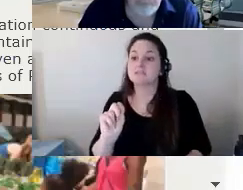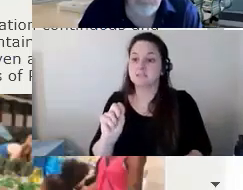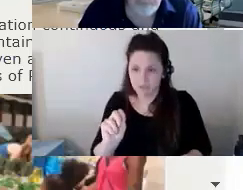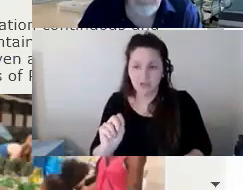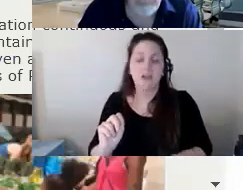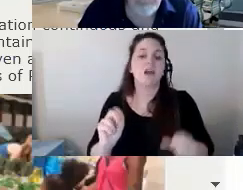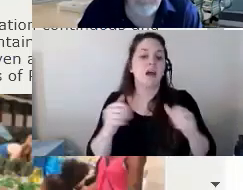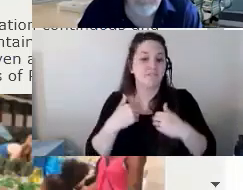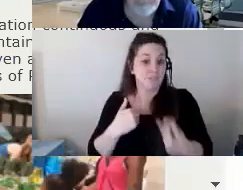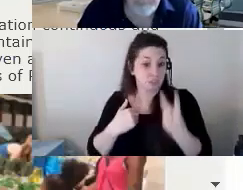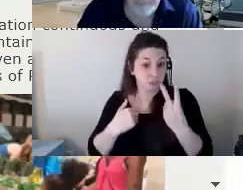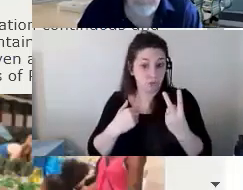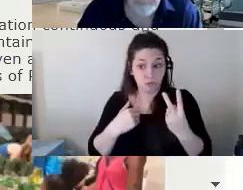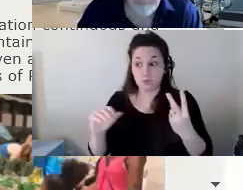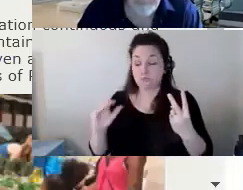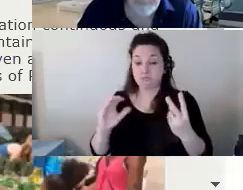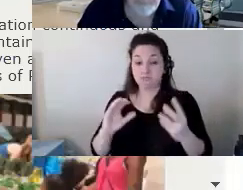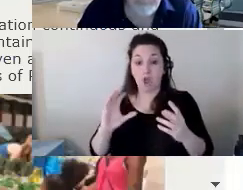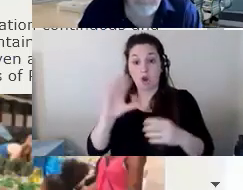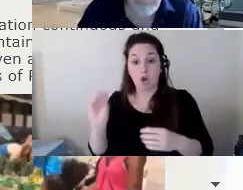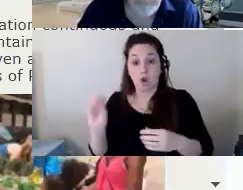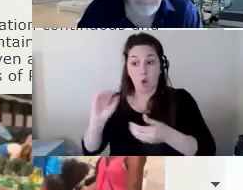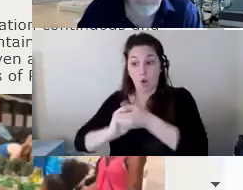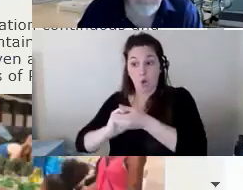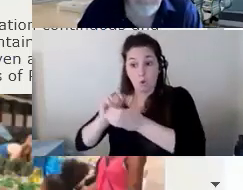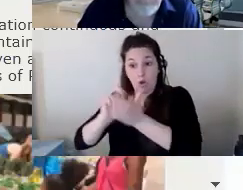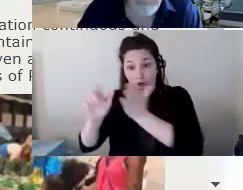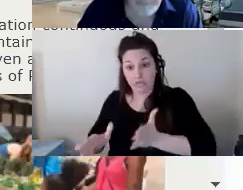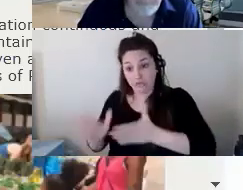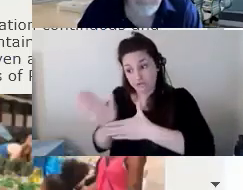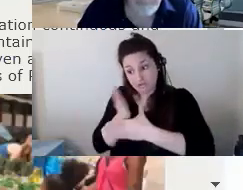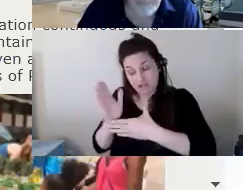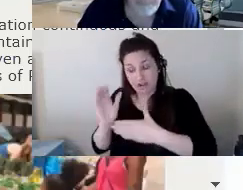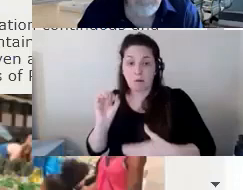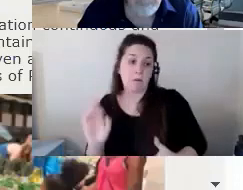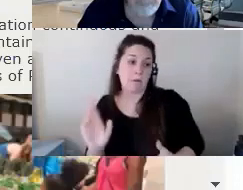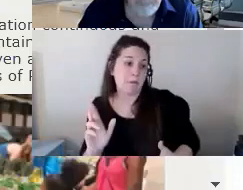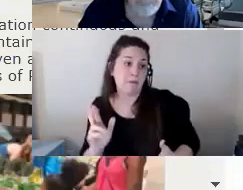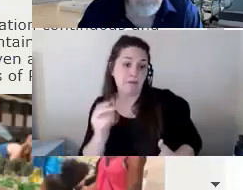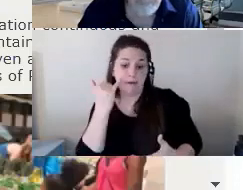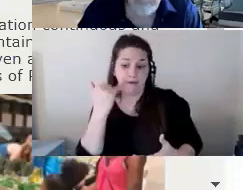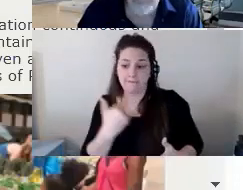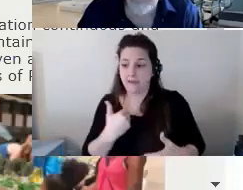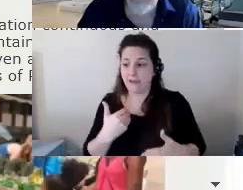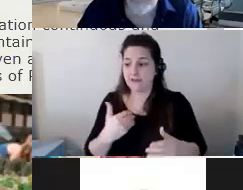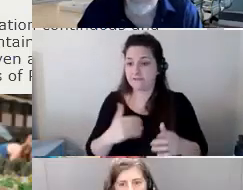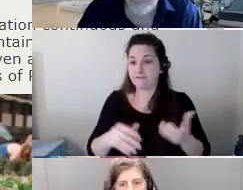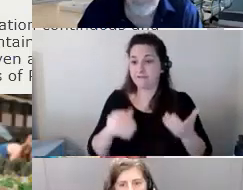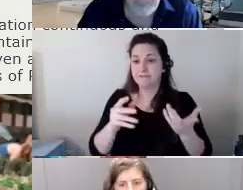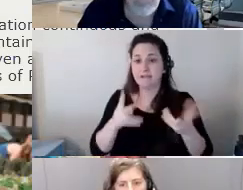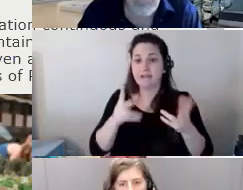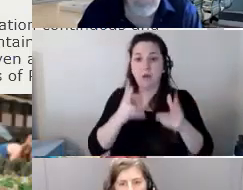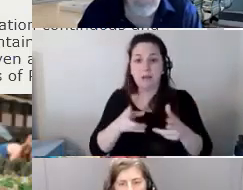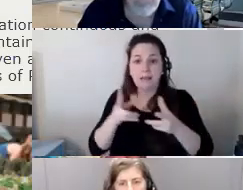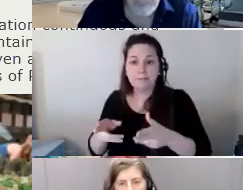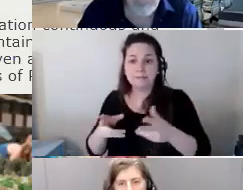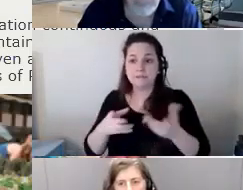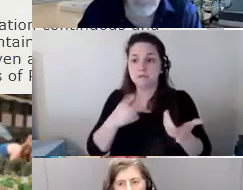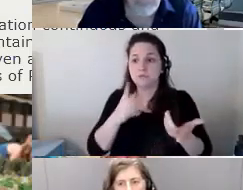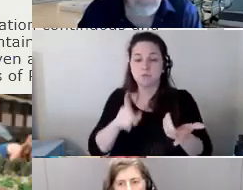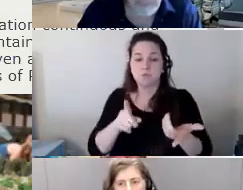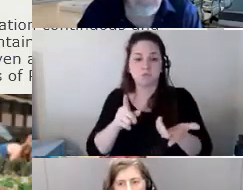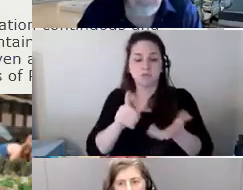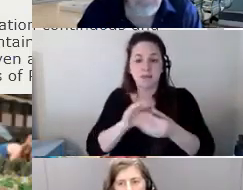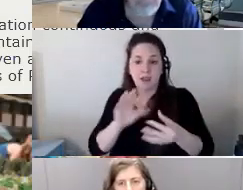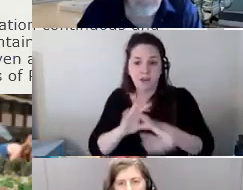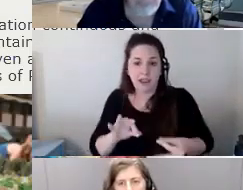shared that, or different authors have done the little clips narrating a particular point you might want to make within